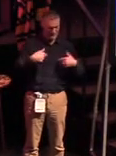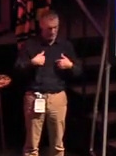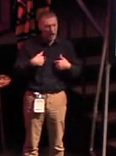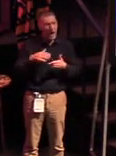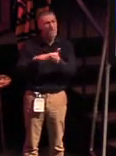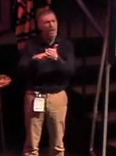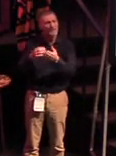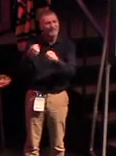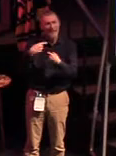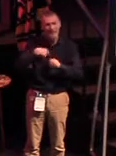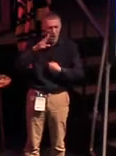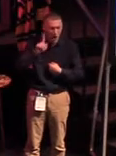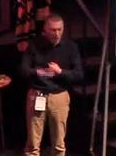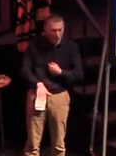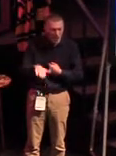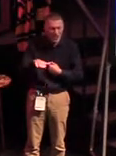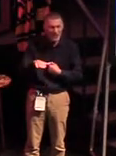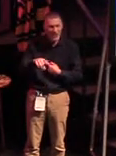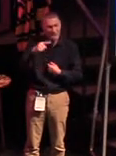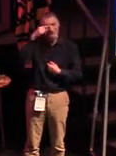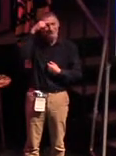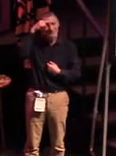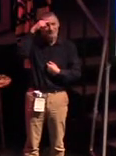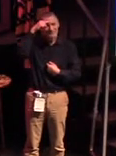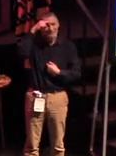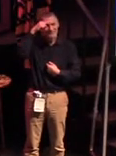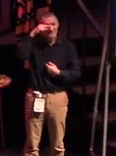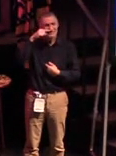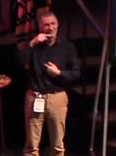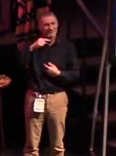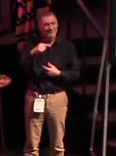say to me as a little girl. It's something that I guess